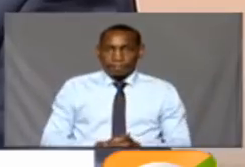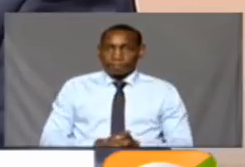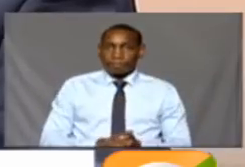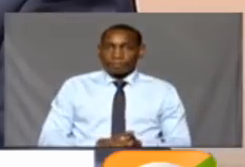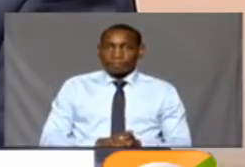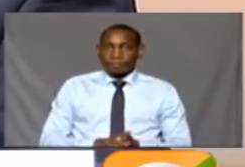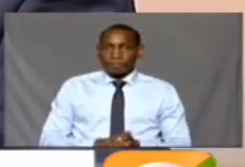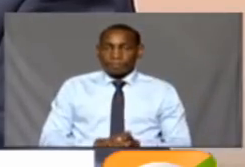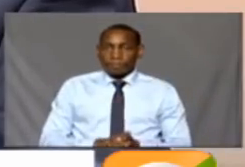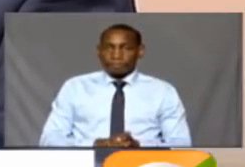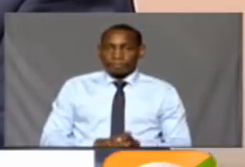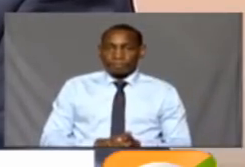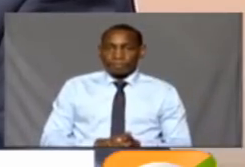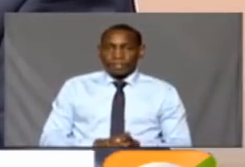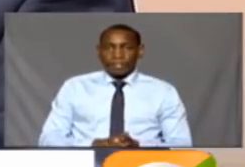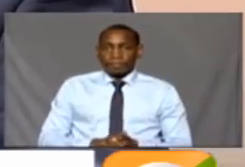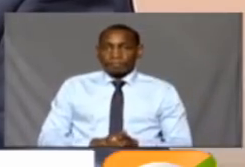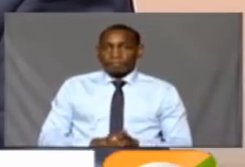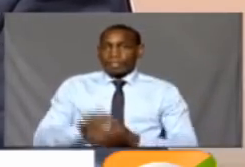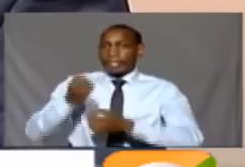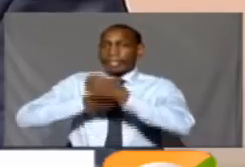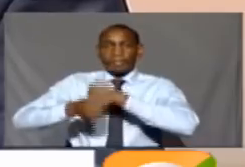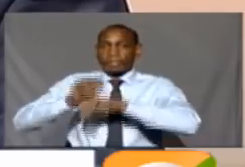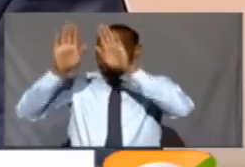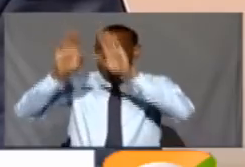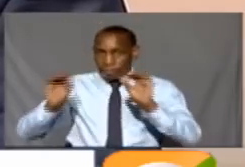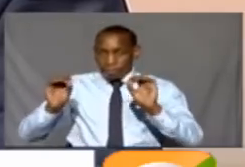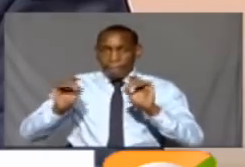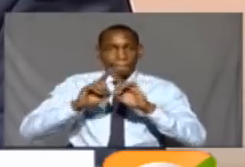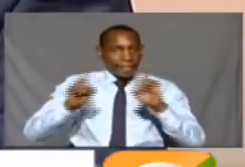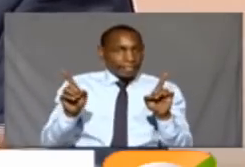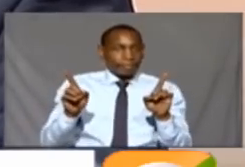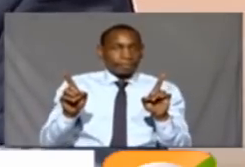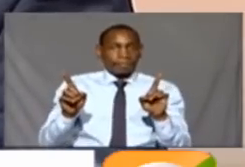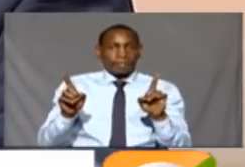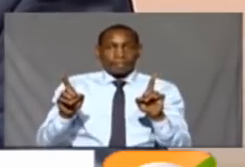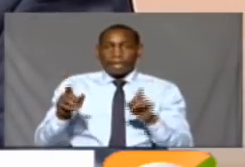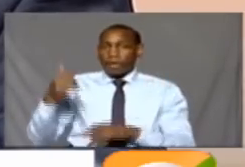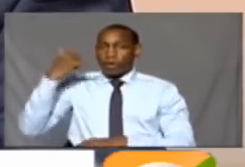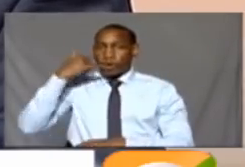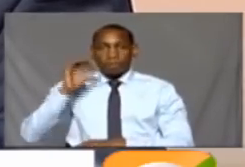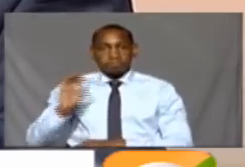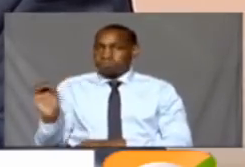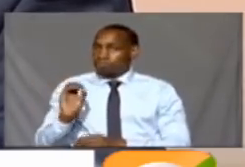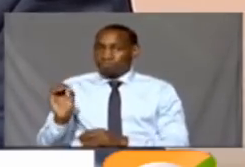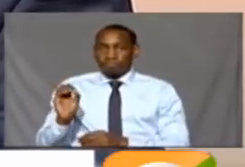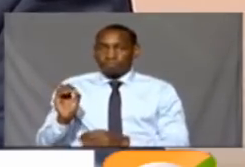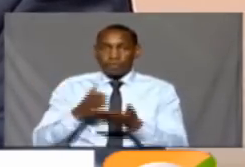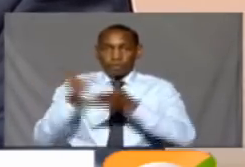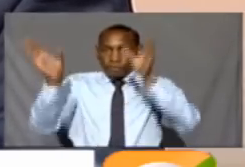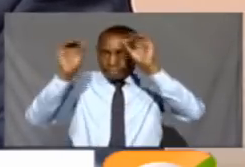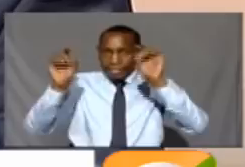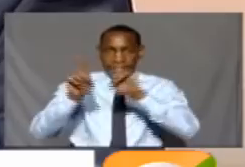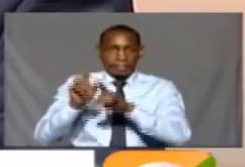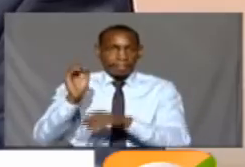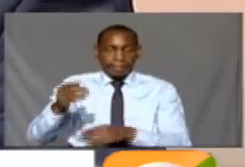the means. We so went to did. Kakamega so to he speak did. He to did. Kenyans. He did call I you. Received no call from the president. And even if I